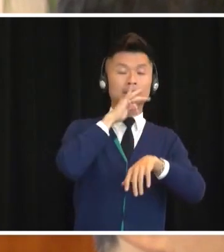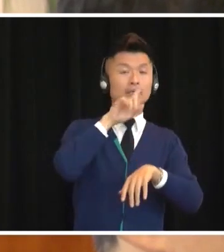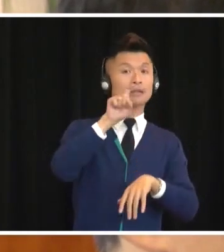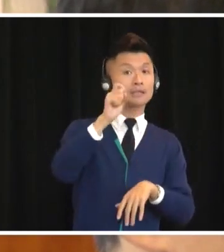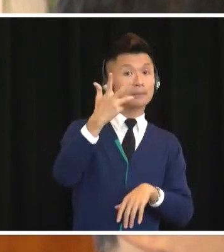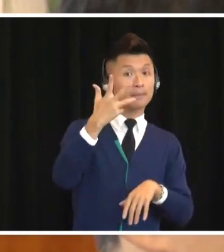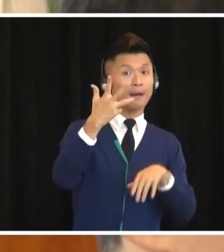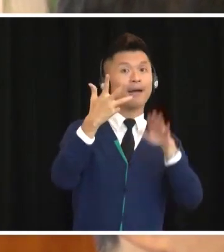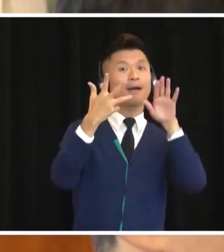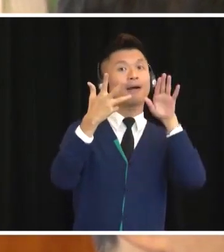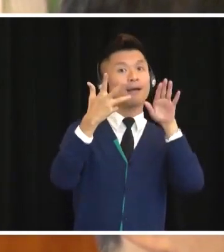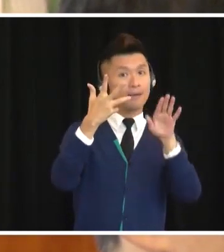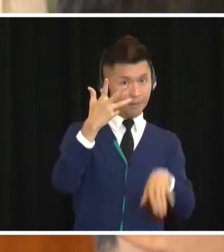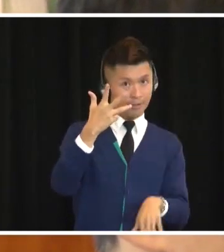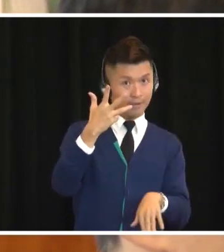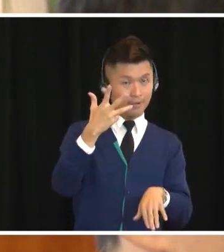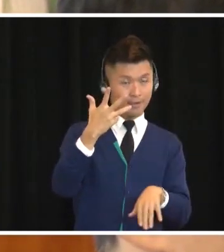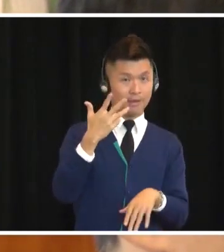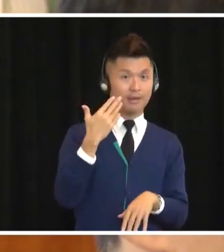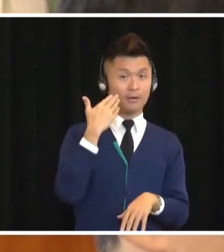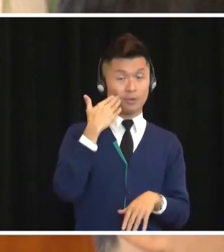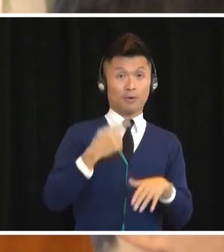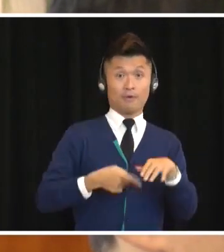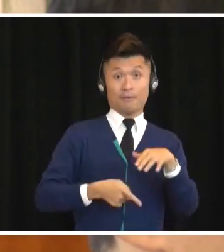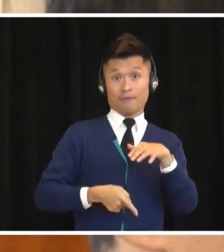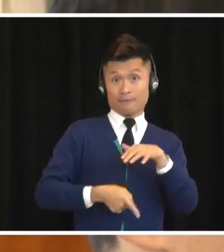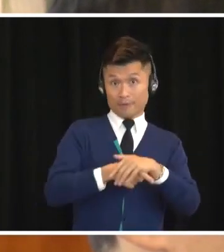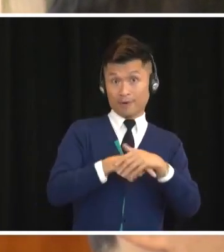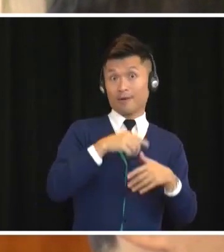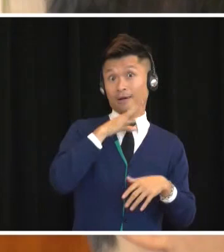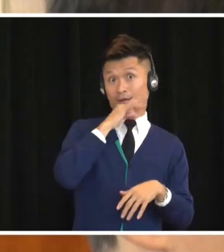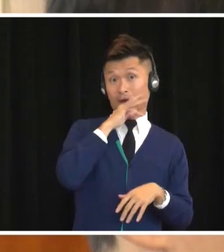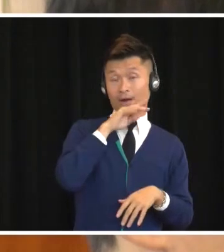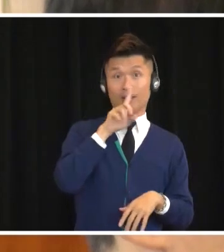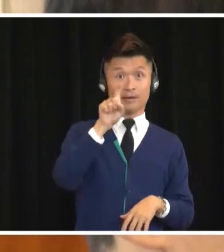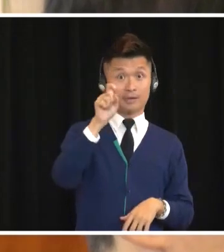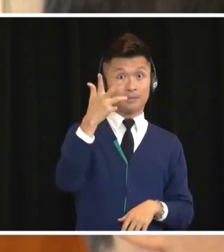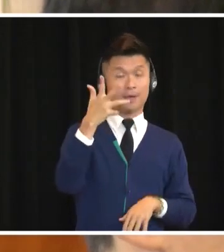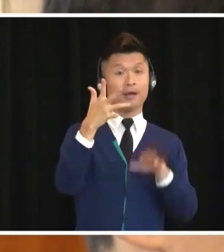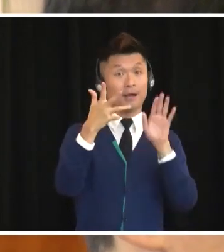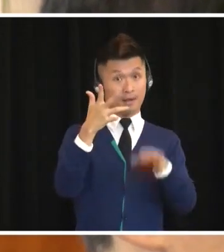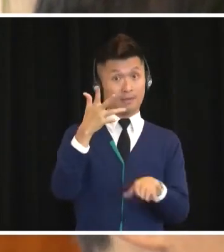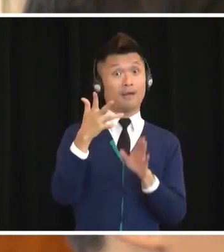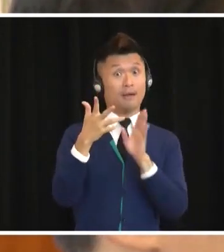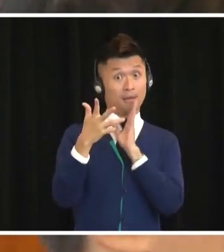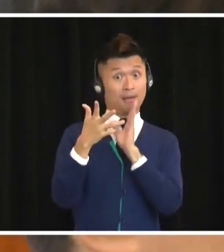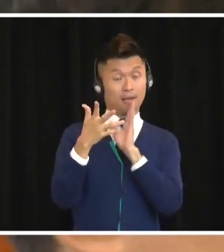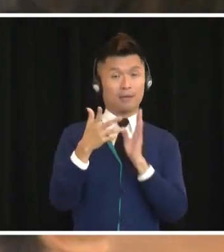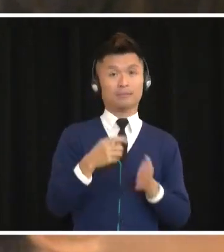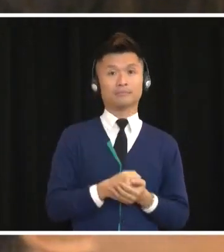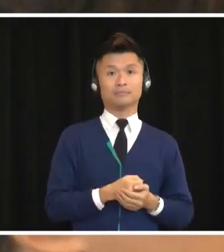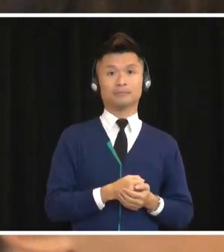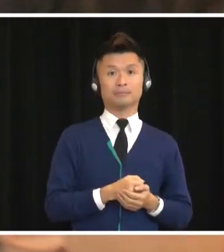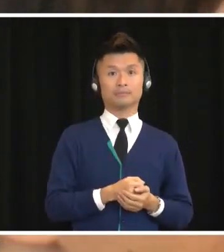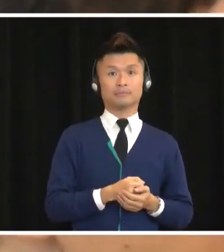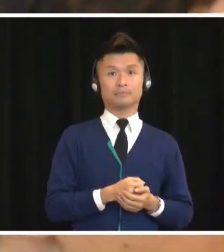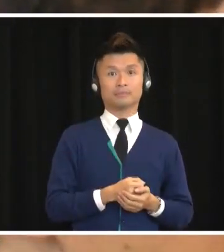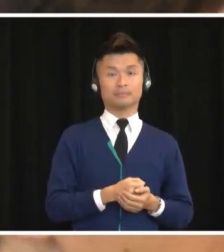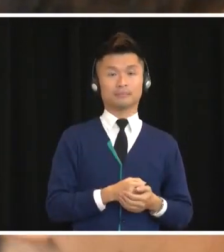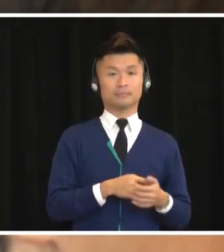as long as at the offense, this child was under 18 years old,